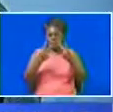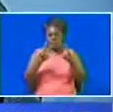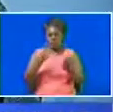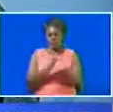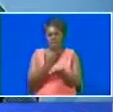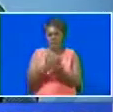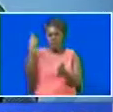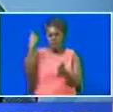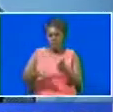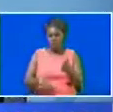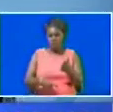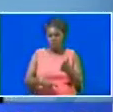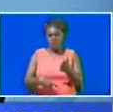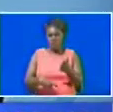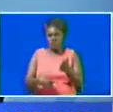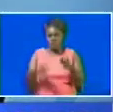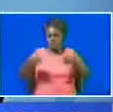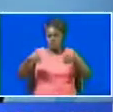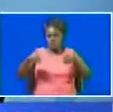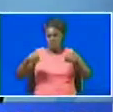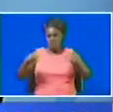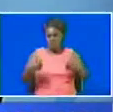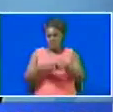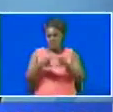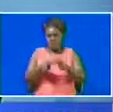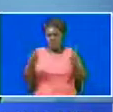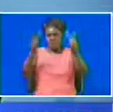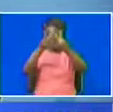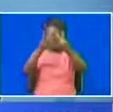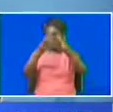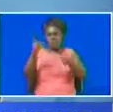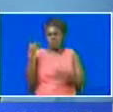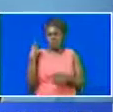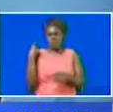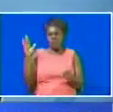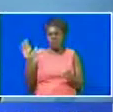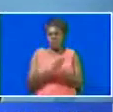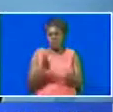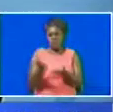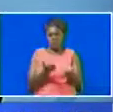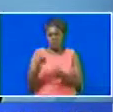price of a share in Unga as of the value date. If successful, the transaction will